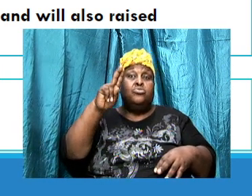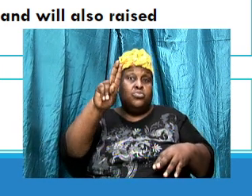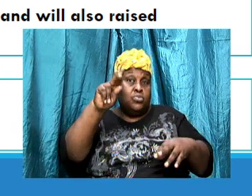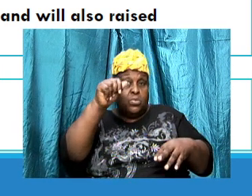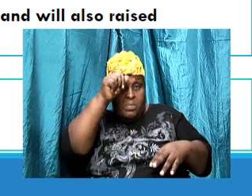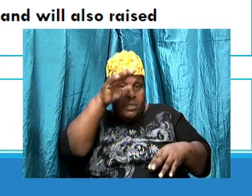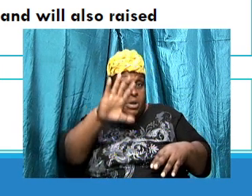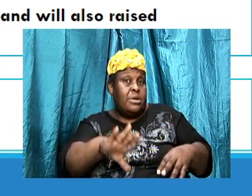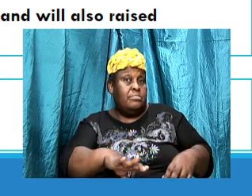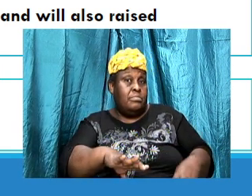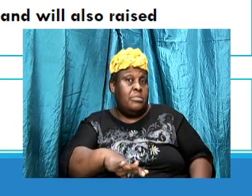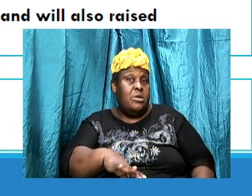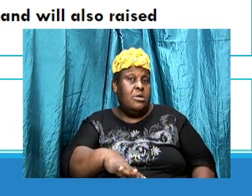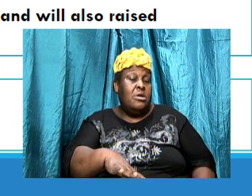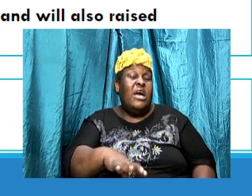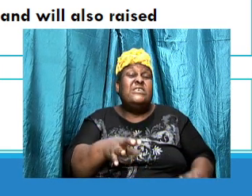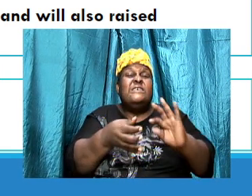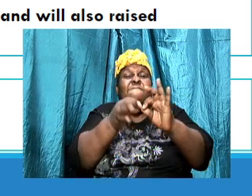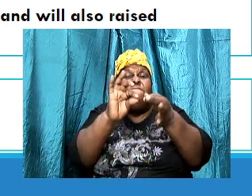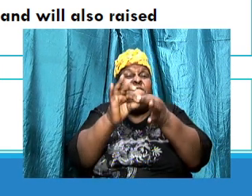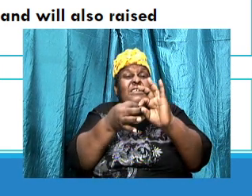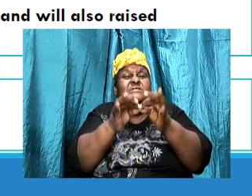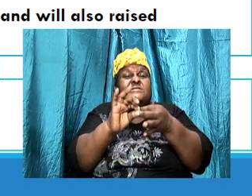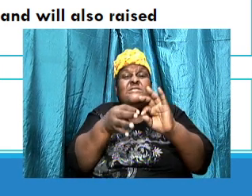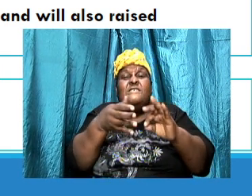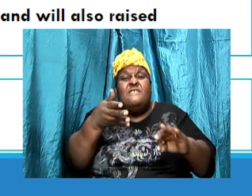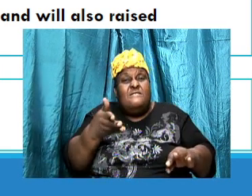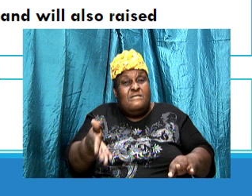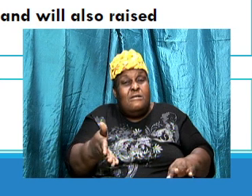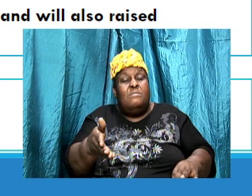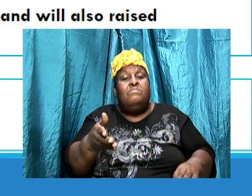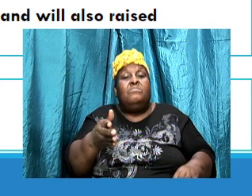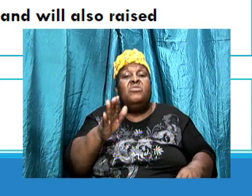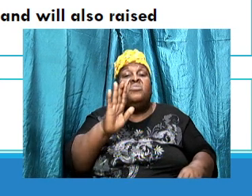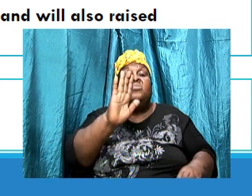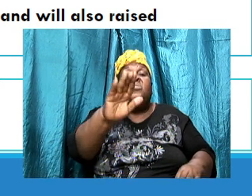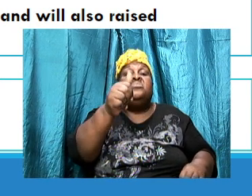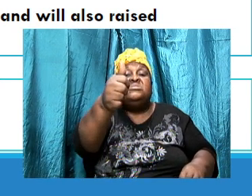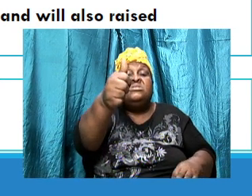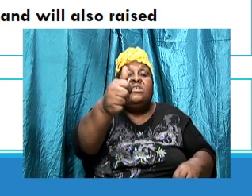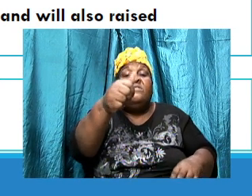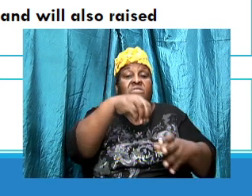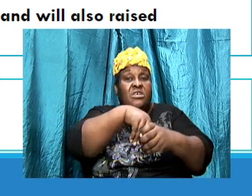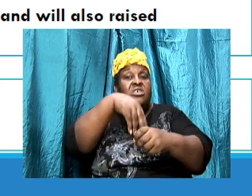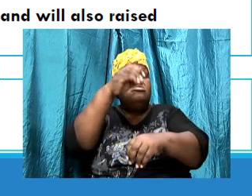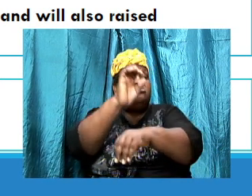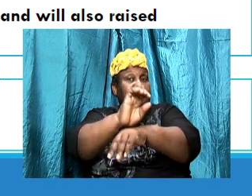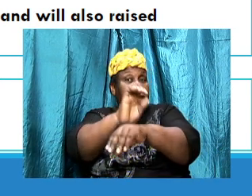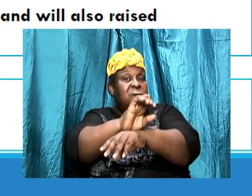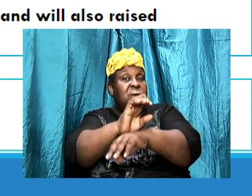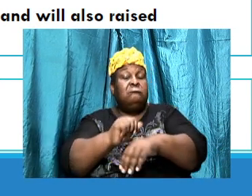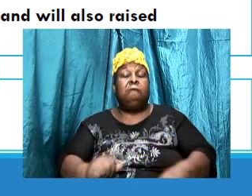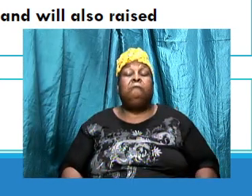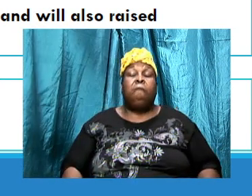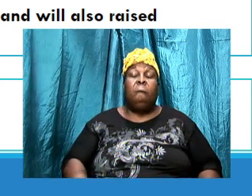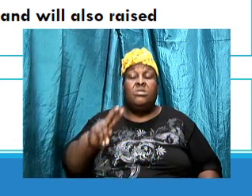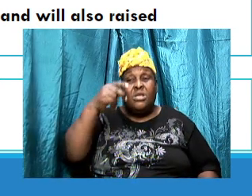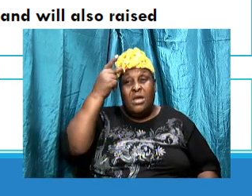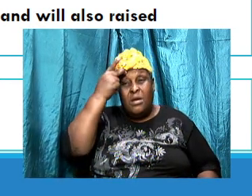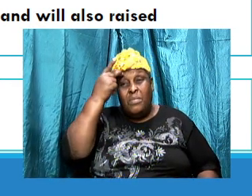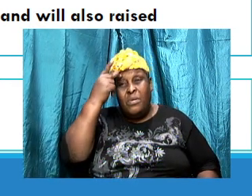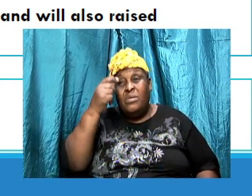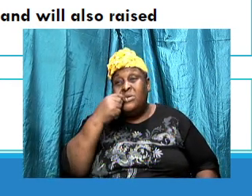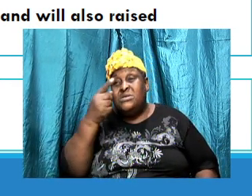and said, look here, deal with these matters inside the church. He also went on in further in chapter